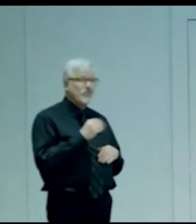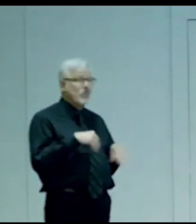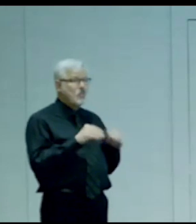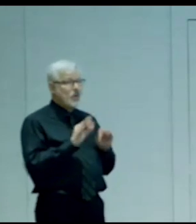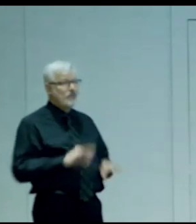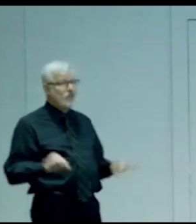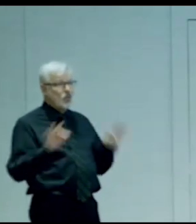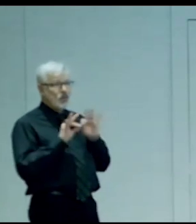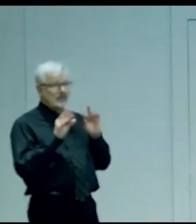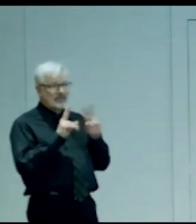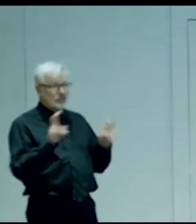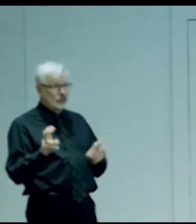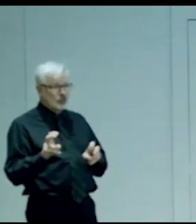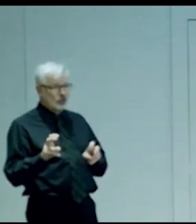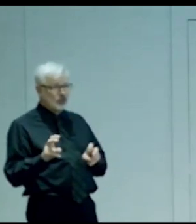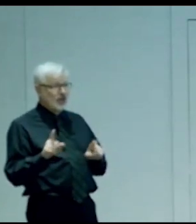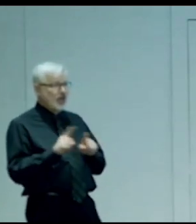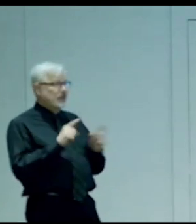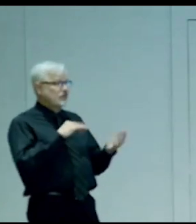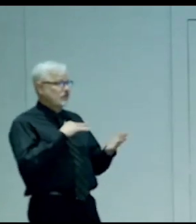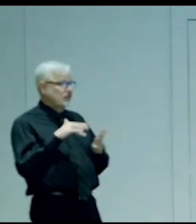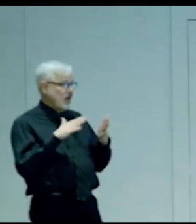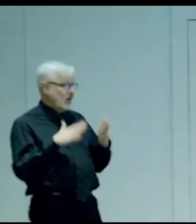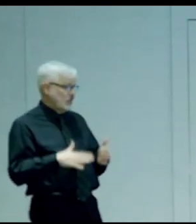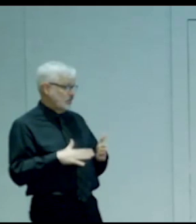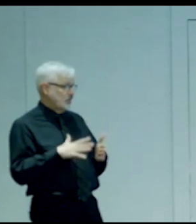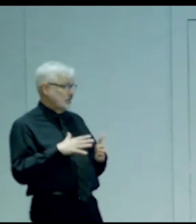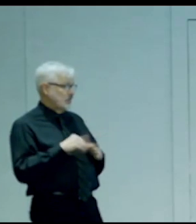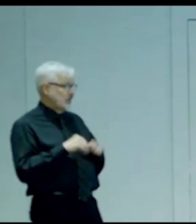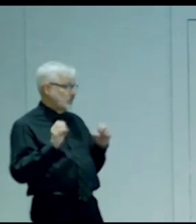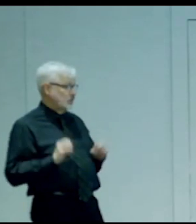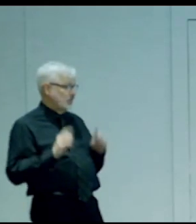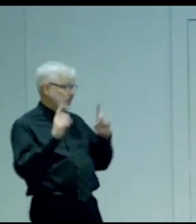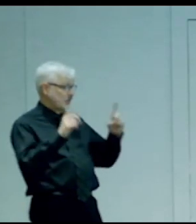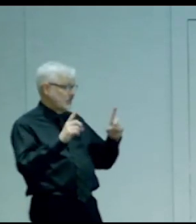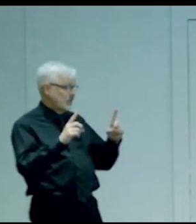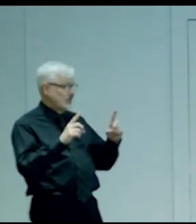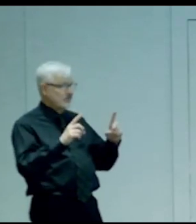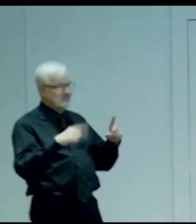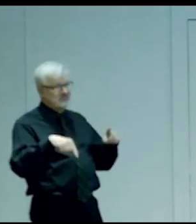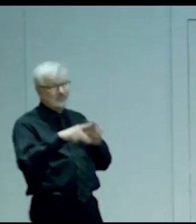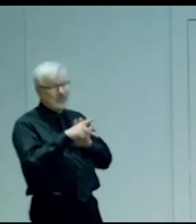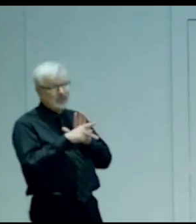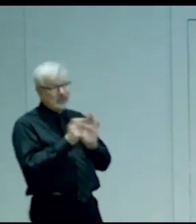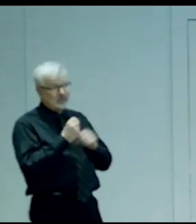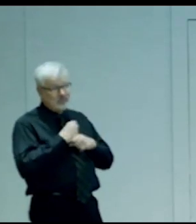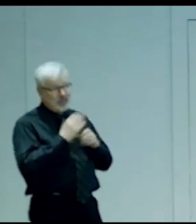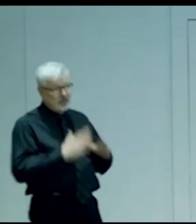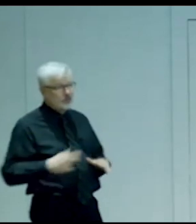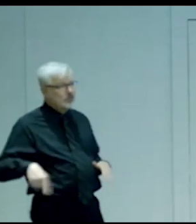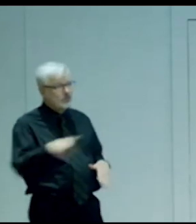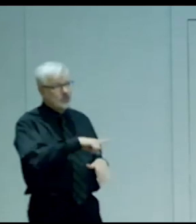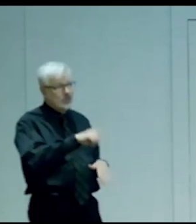to confront us as scholars in education, as policymakers, is to understand